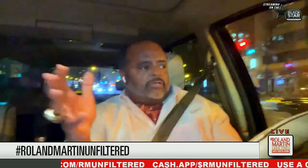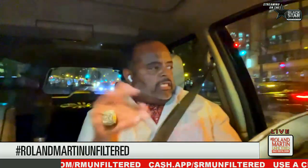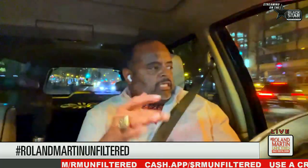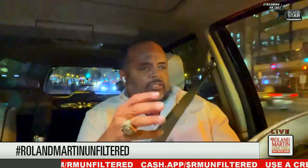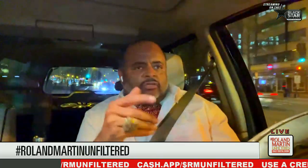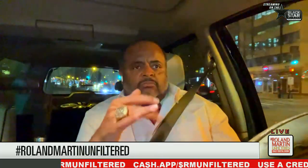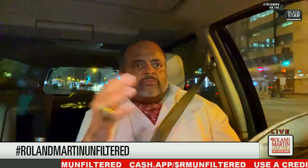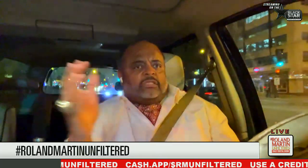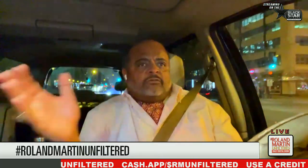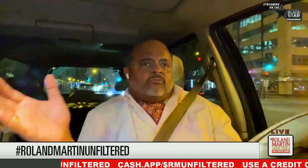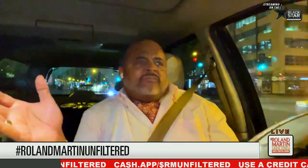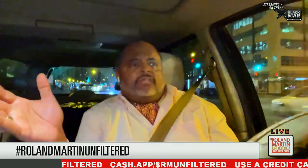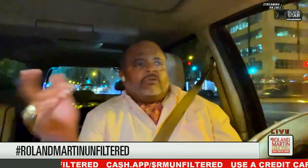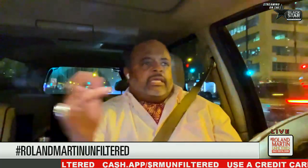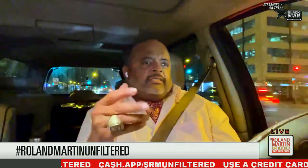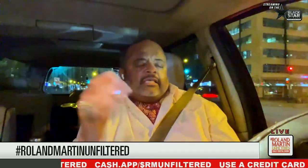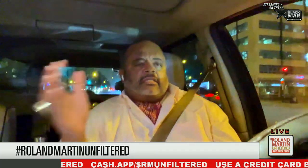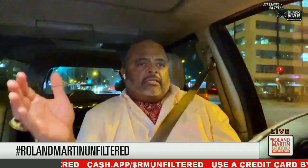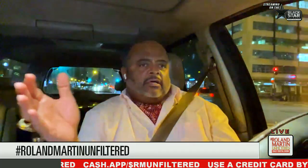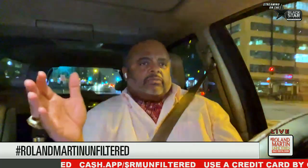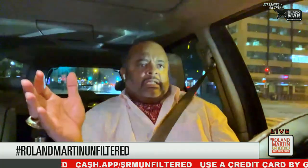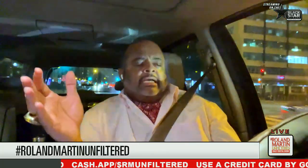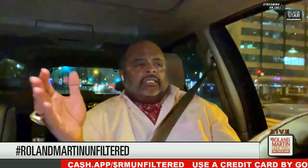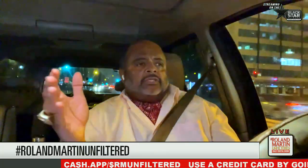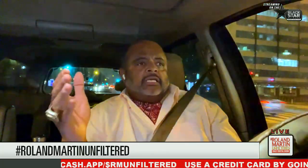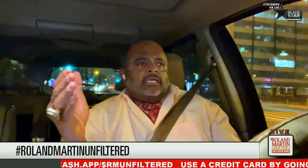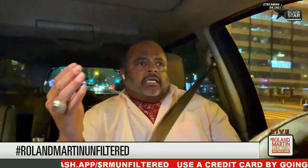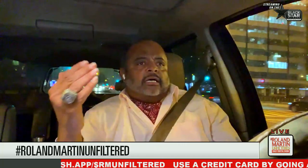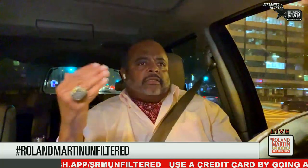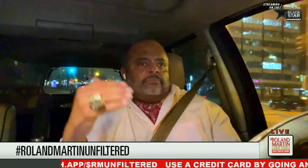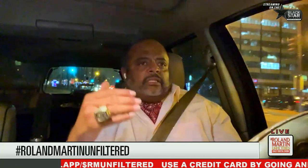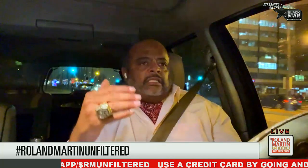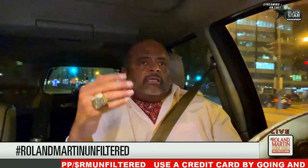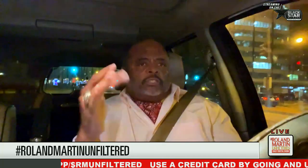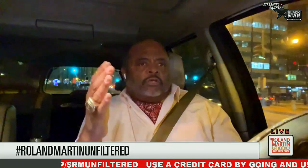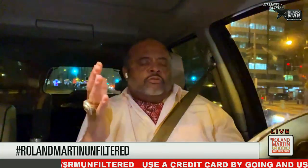equity ratio is in terms of what their revenue is, things along those lines.